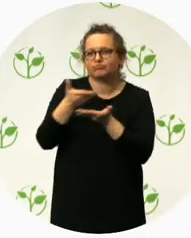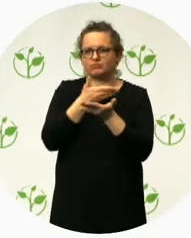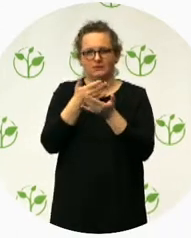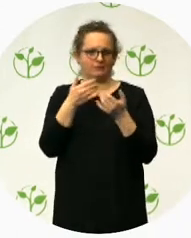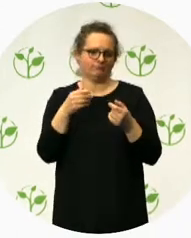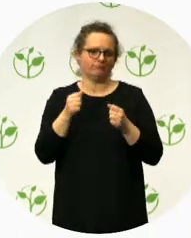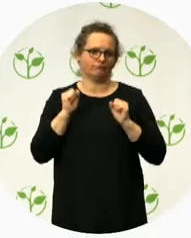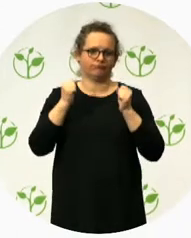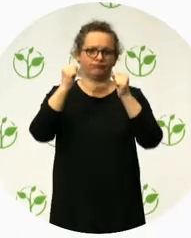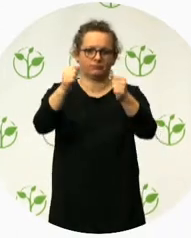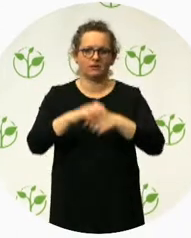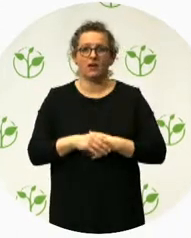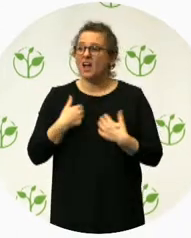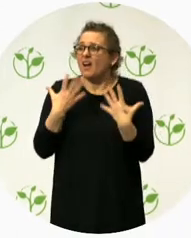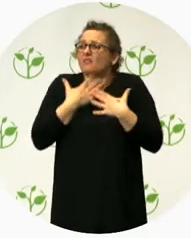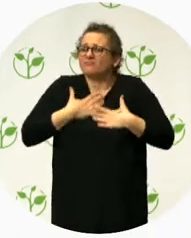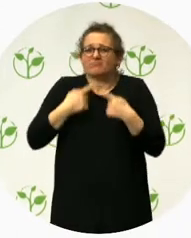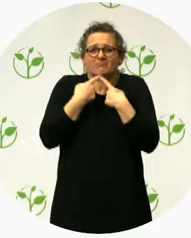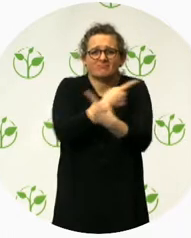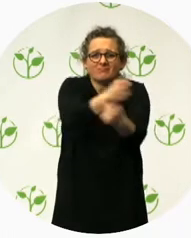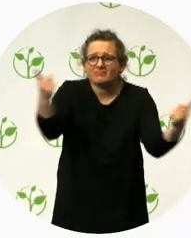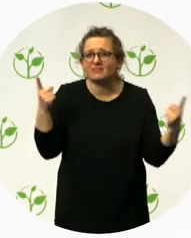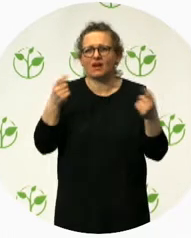you very much for your attention.